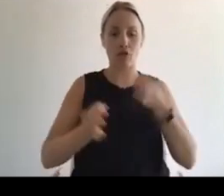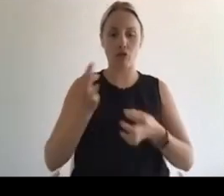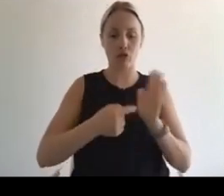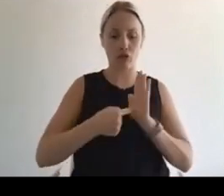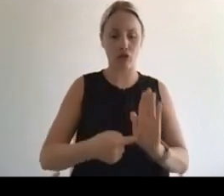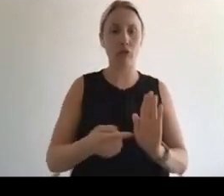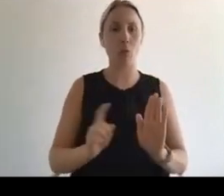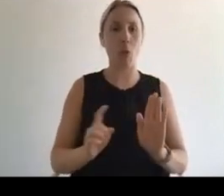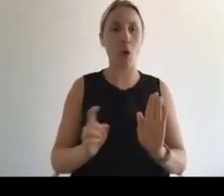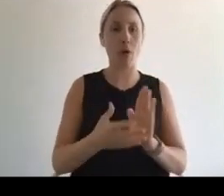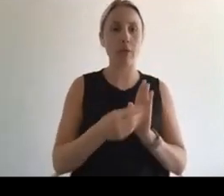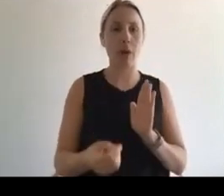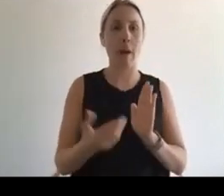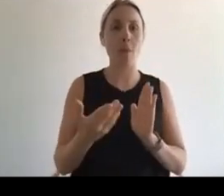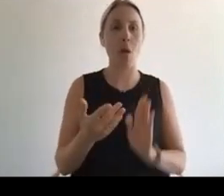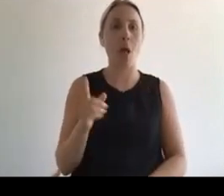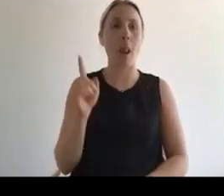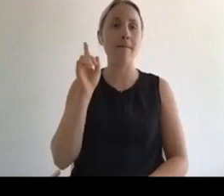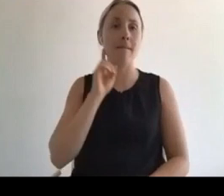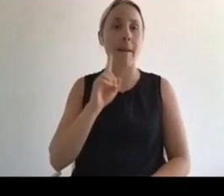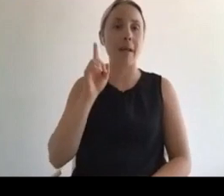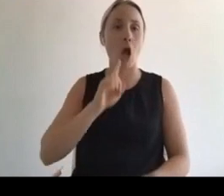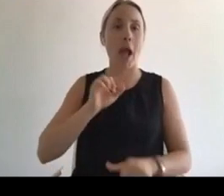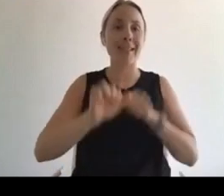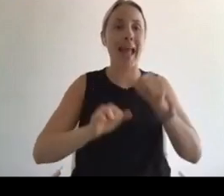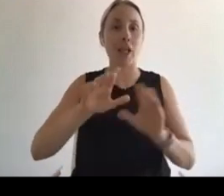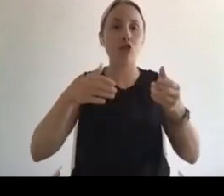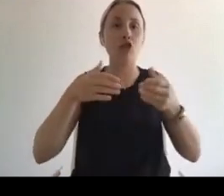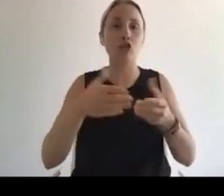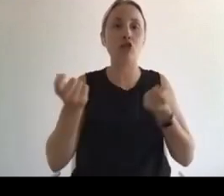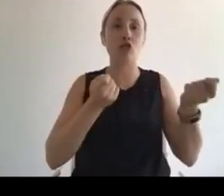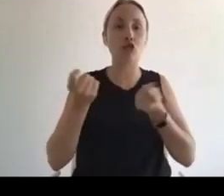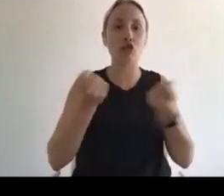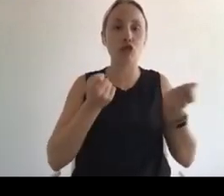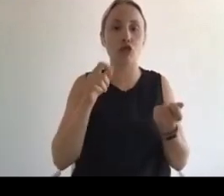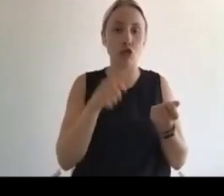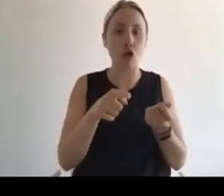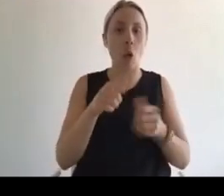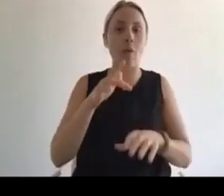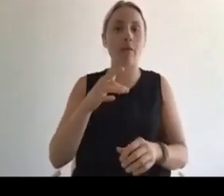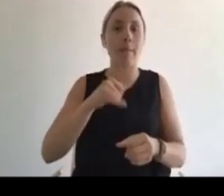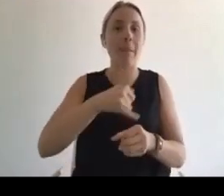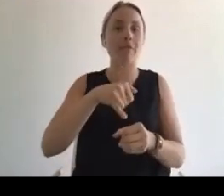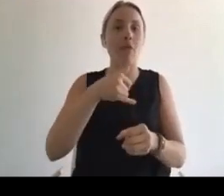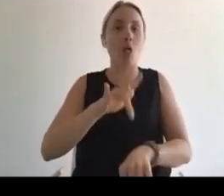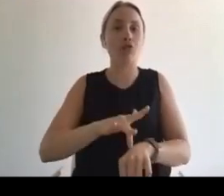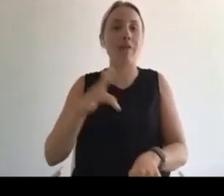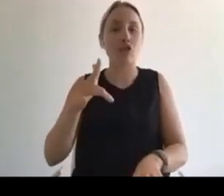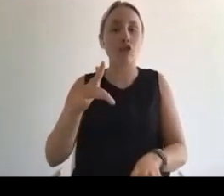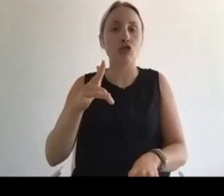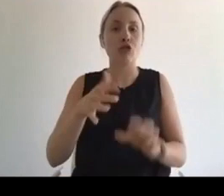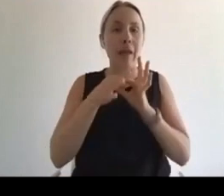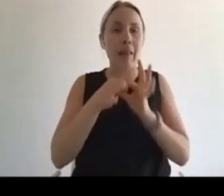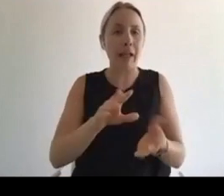for example, is the feminization of the medicine profession linked to a drop in pay? Why is it that as doctors have become more and